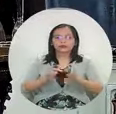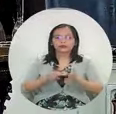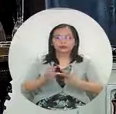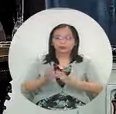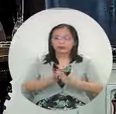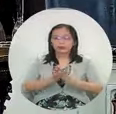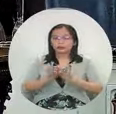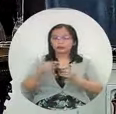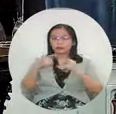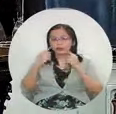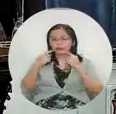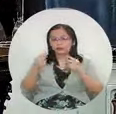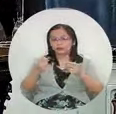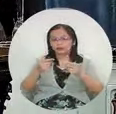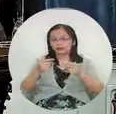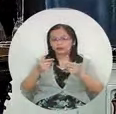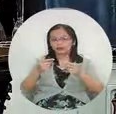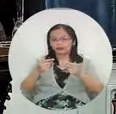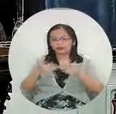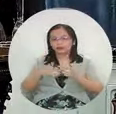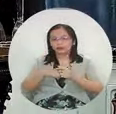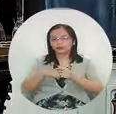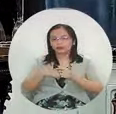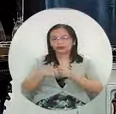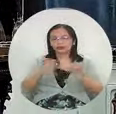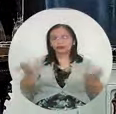there ye may be also.